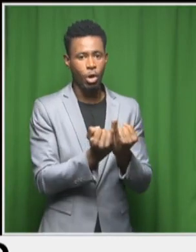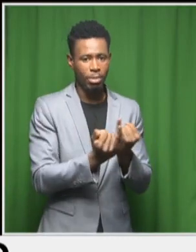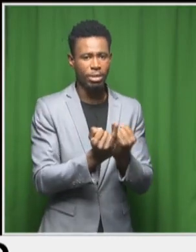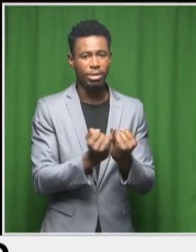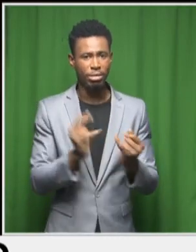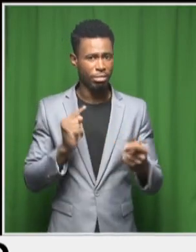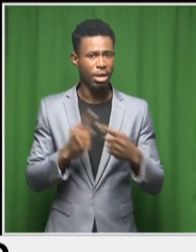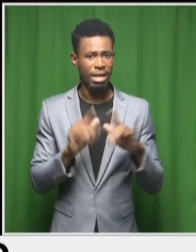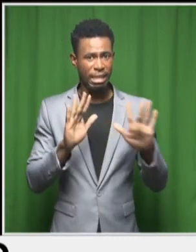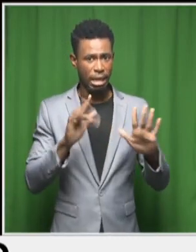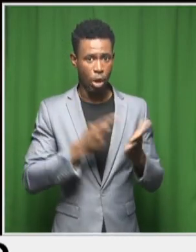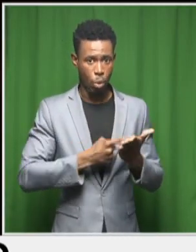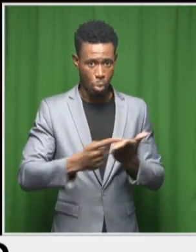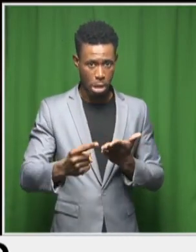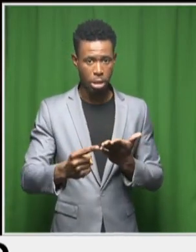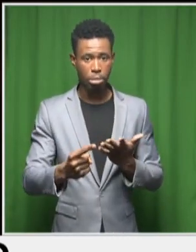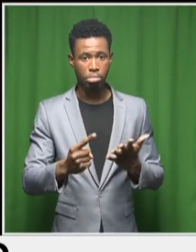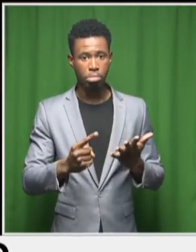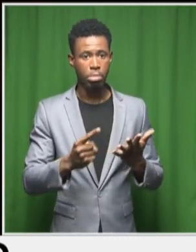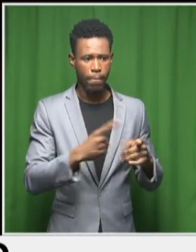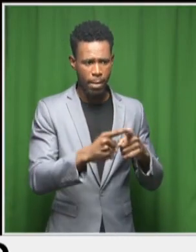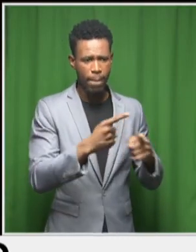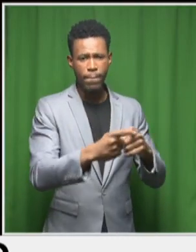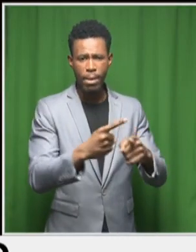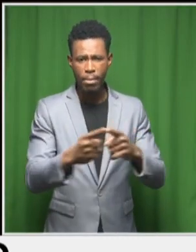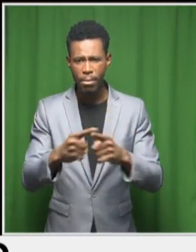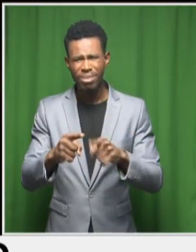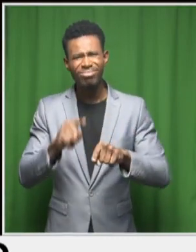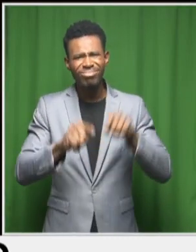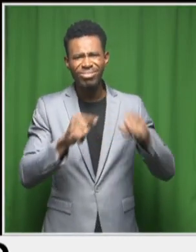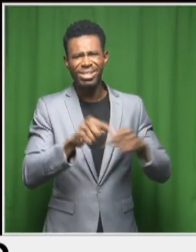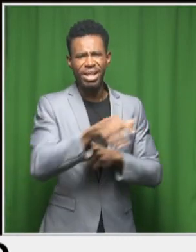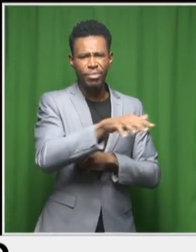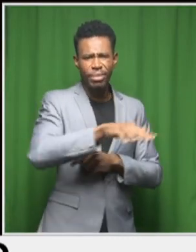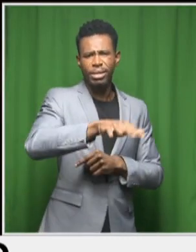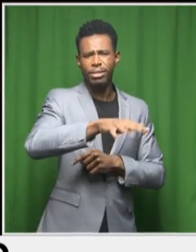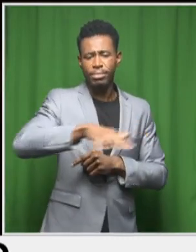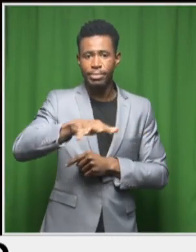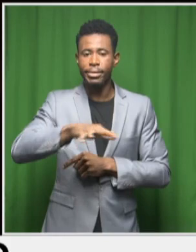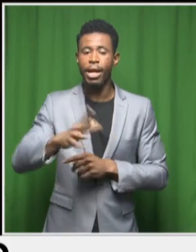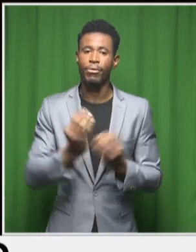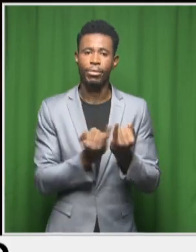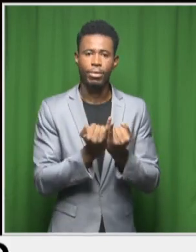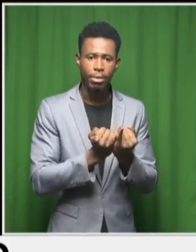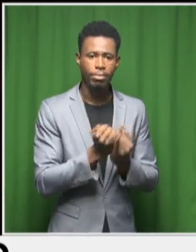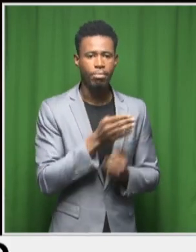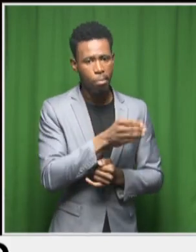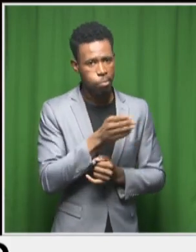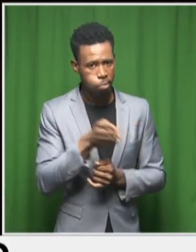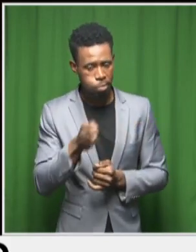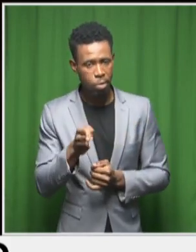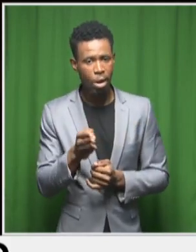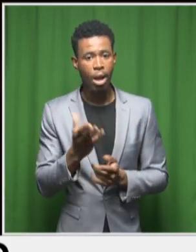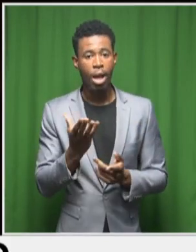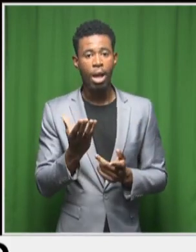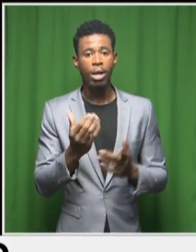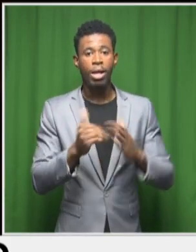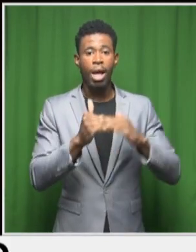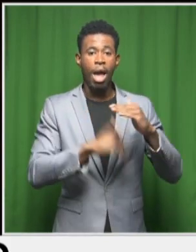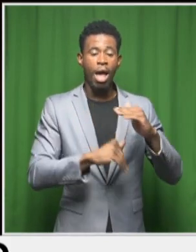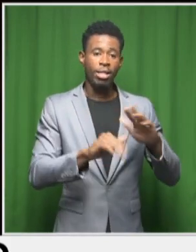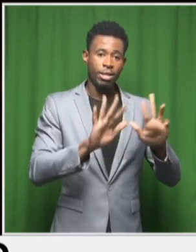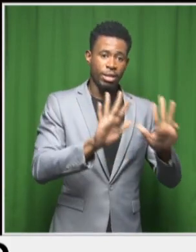from Loudstraat, Grassy Park, Mitchells Plain, Muizenberg, Bellville, Langa, Khayelitsha, Nyanga, where we had the under 9s and